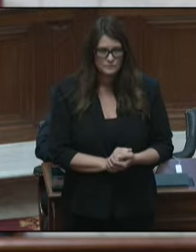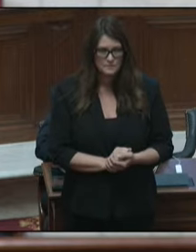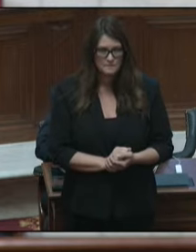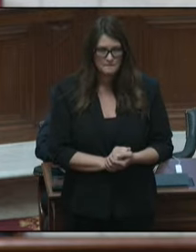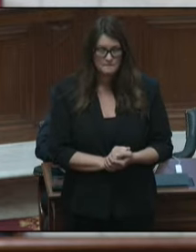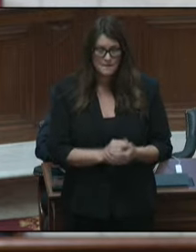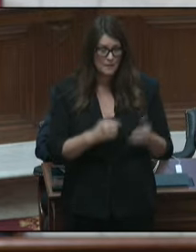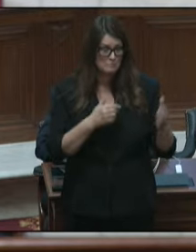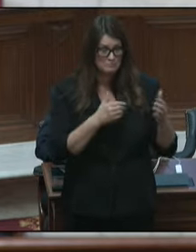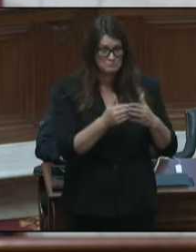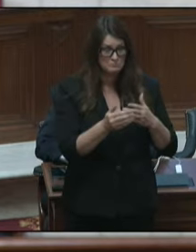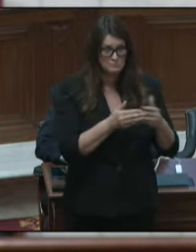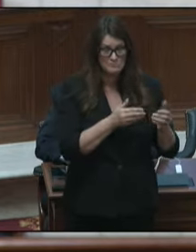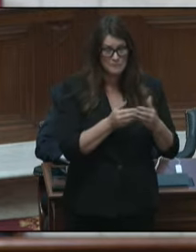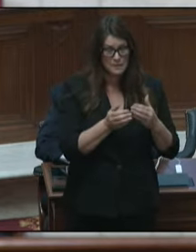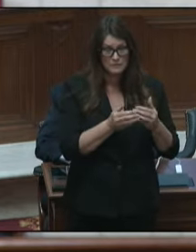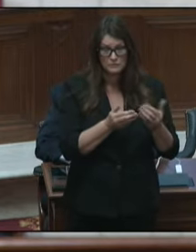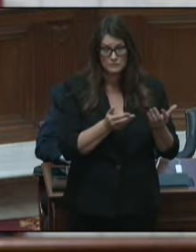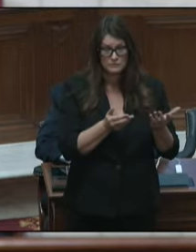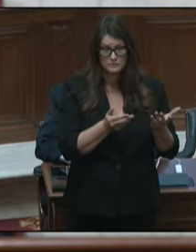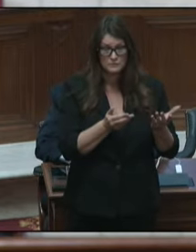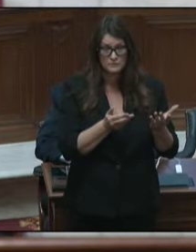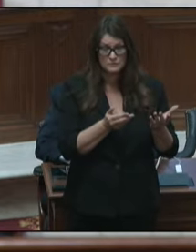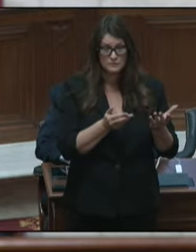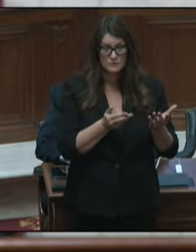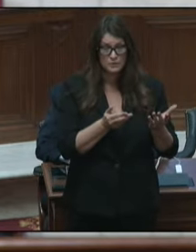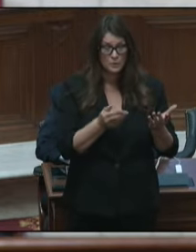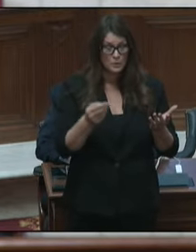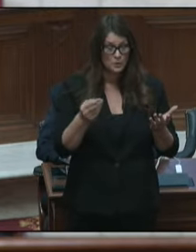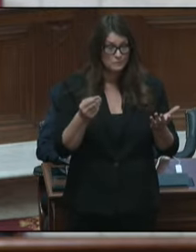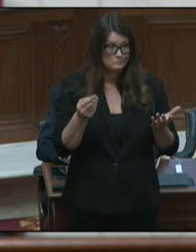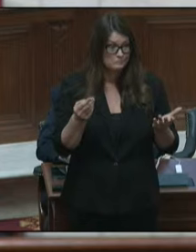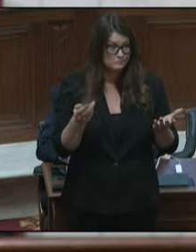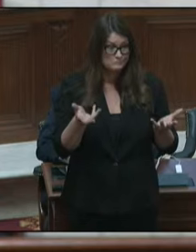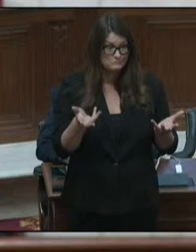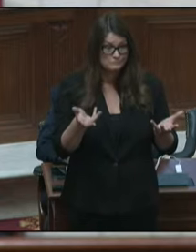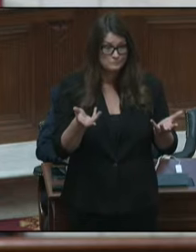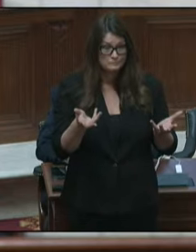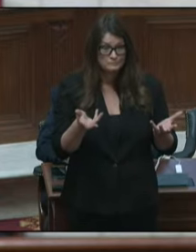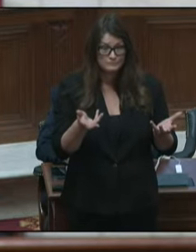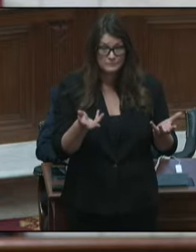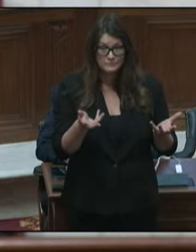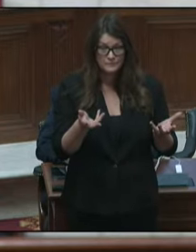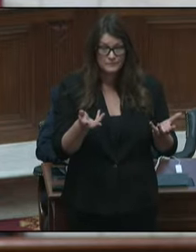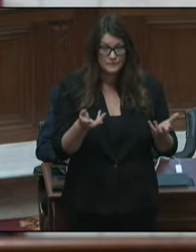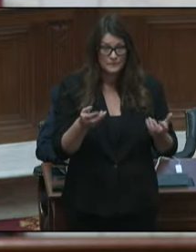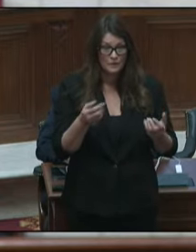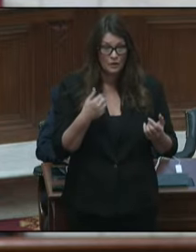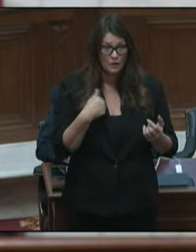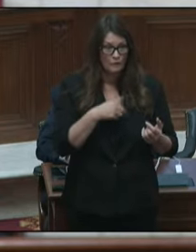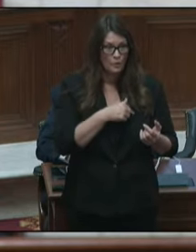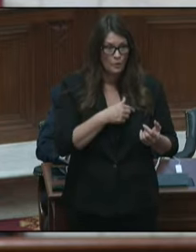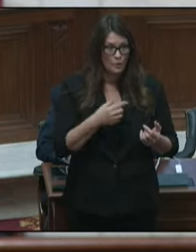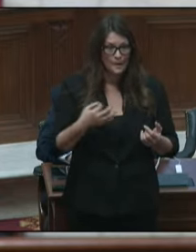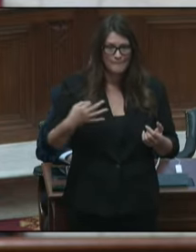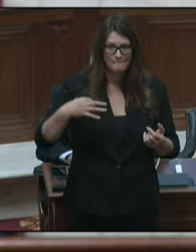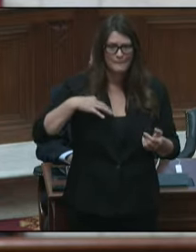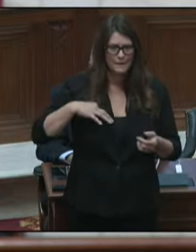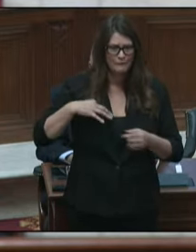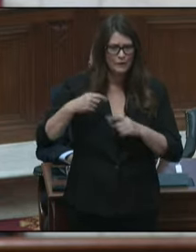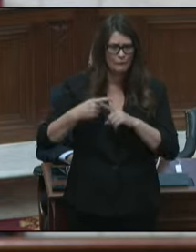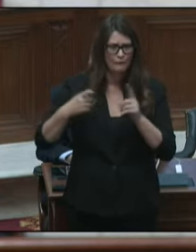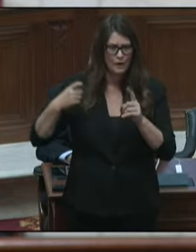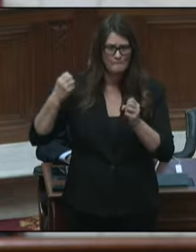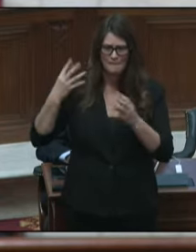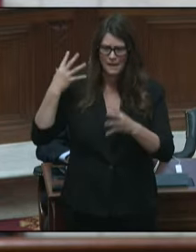It didn't matter to me that we were absolutely the benefactors of decades after